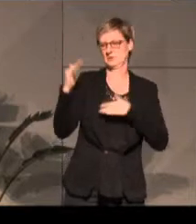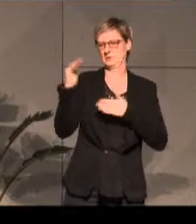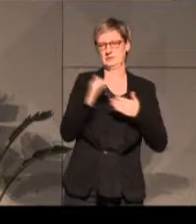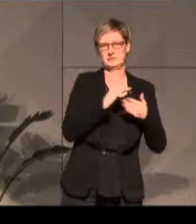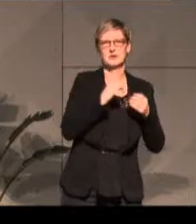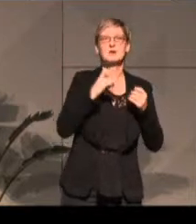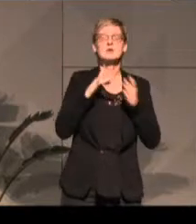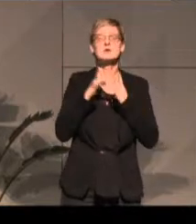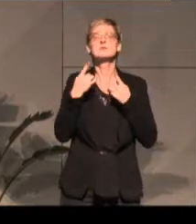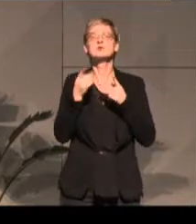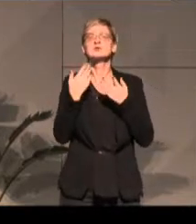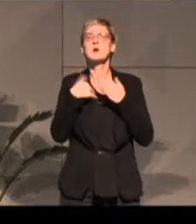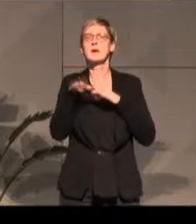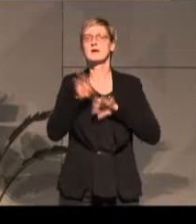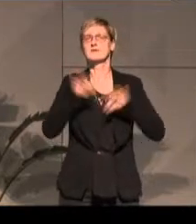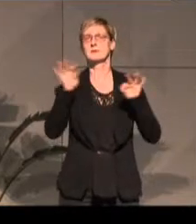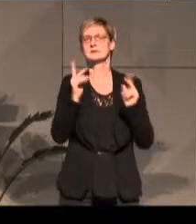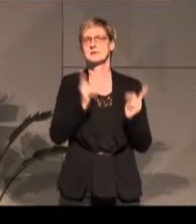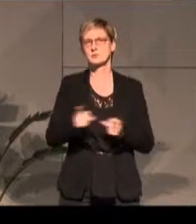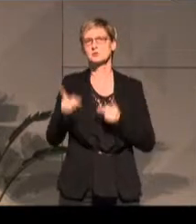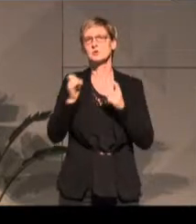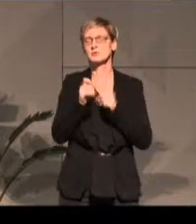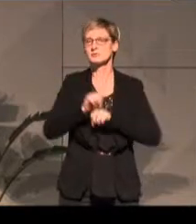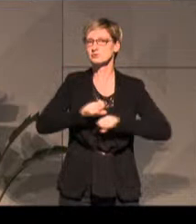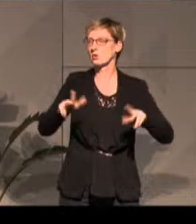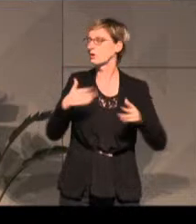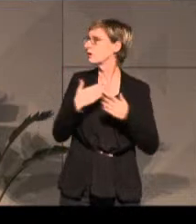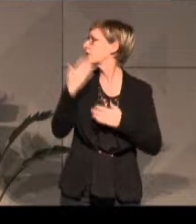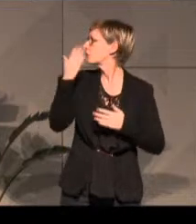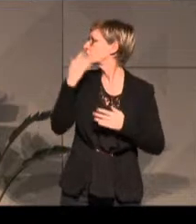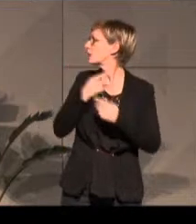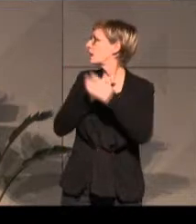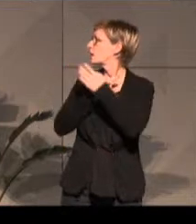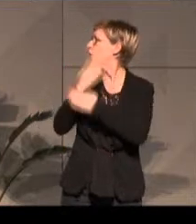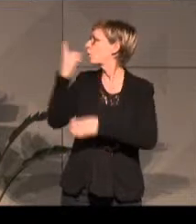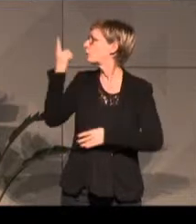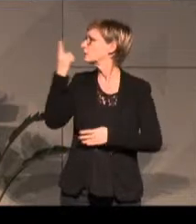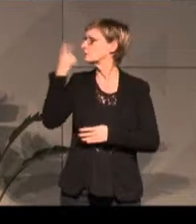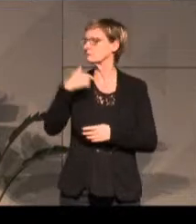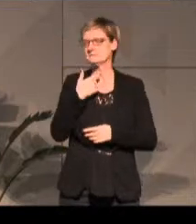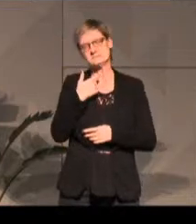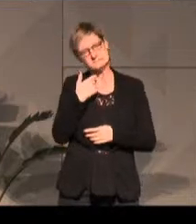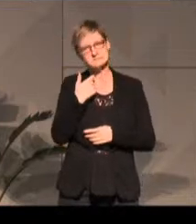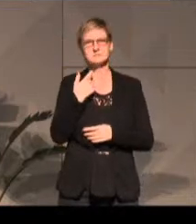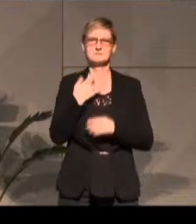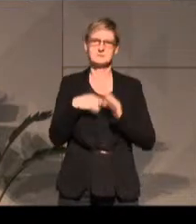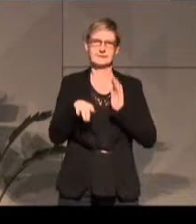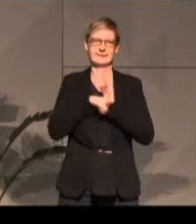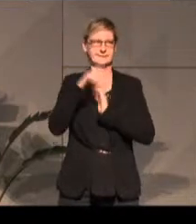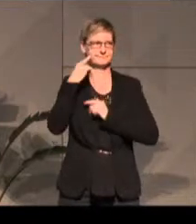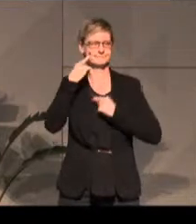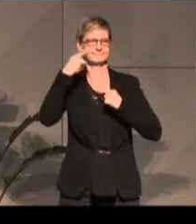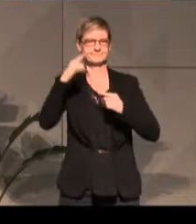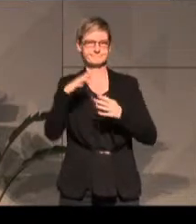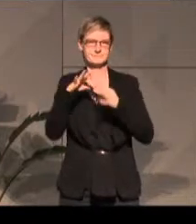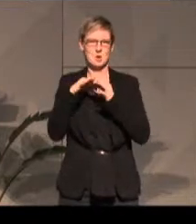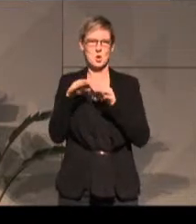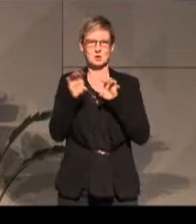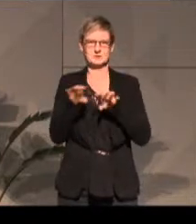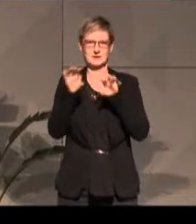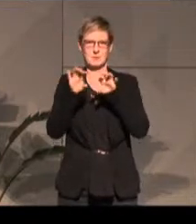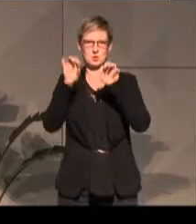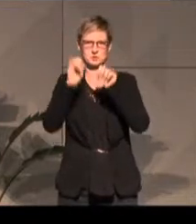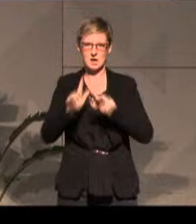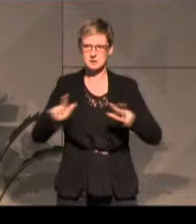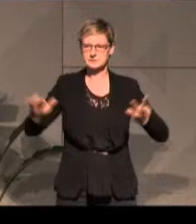is bigger in the Arctic because we have to improve our models there. If we have take the